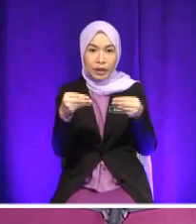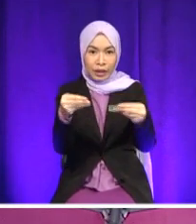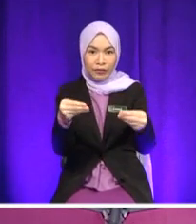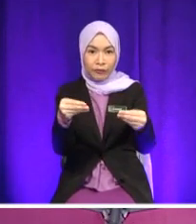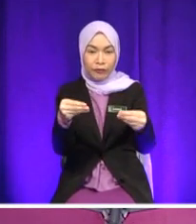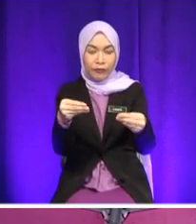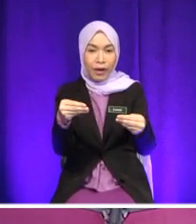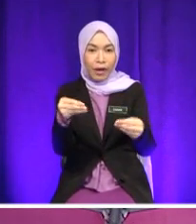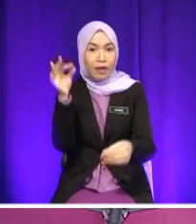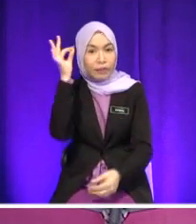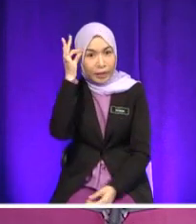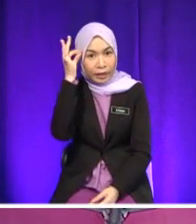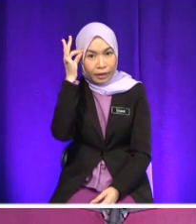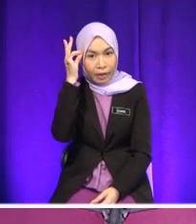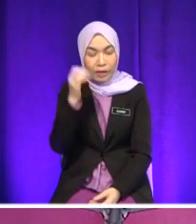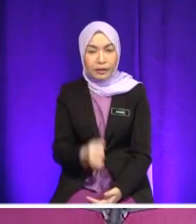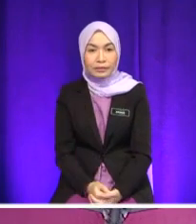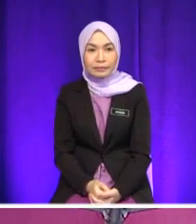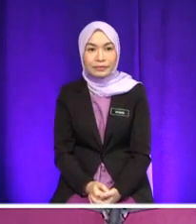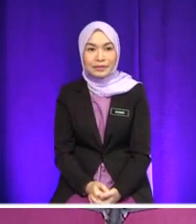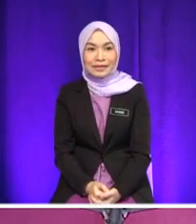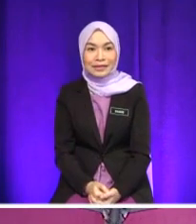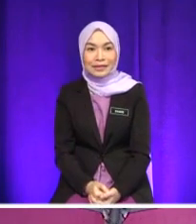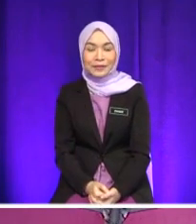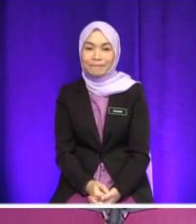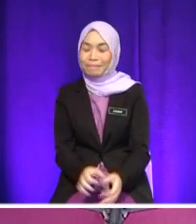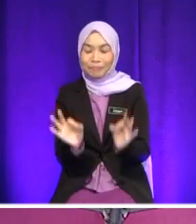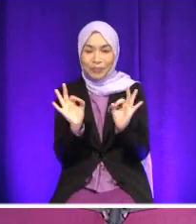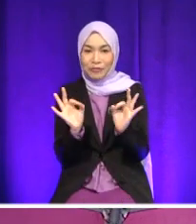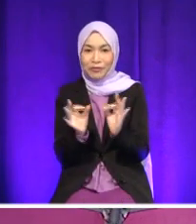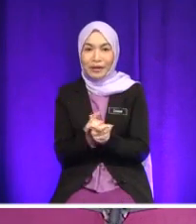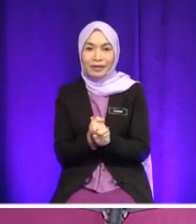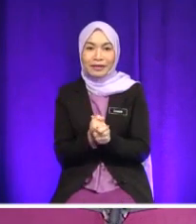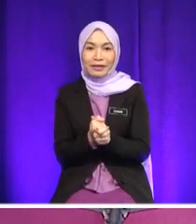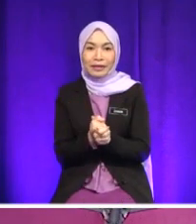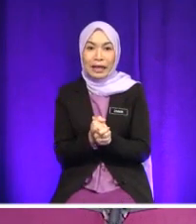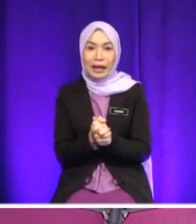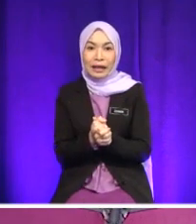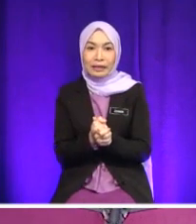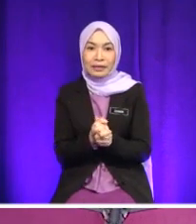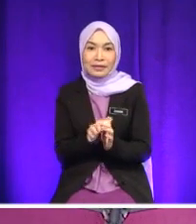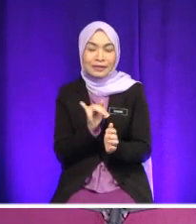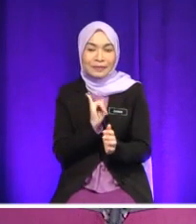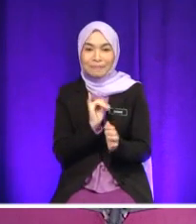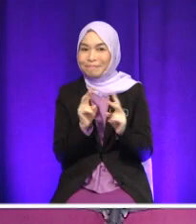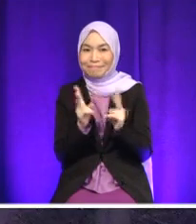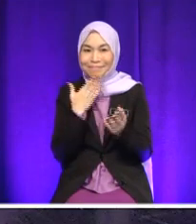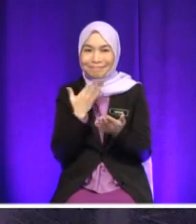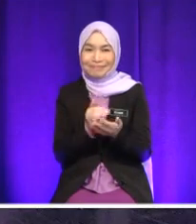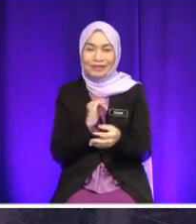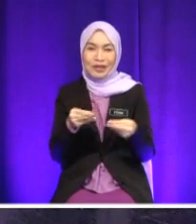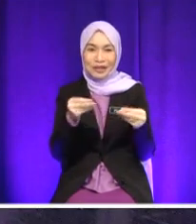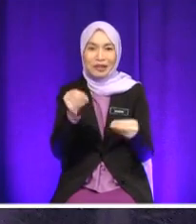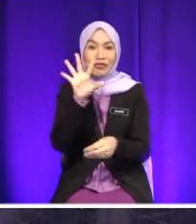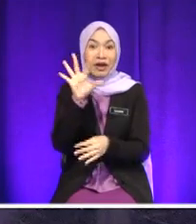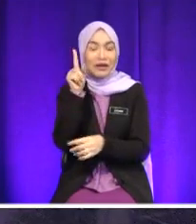really have done a great job, okay? Alright. So yeah, like I say, I'm very kind. I will give 5 stars. 5 stars